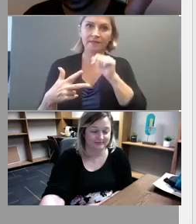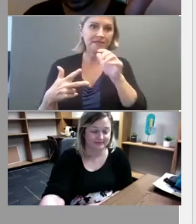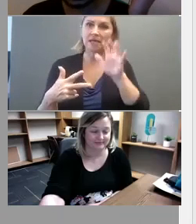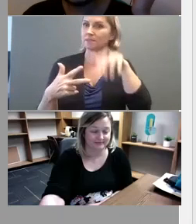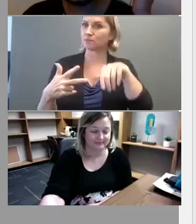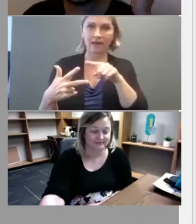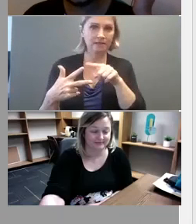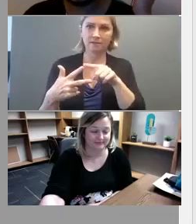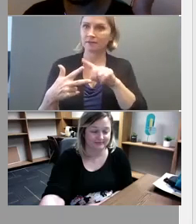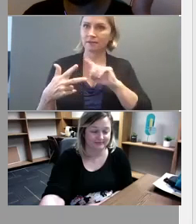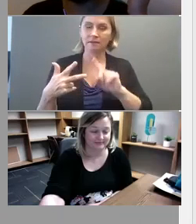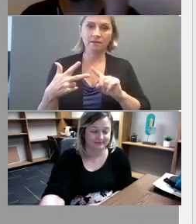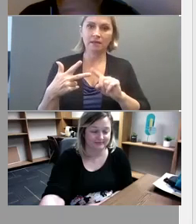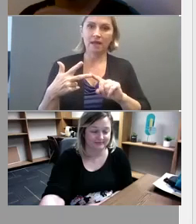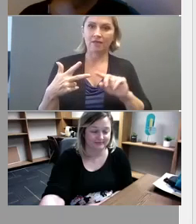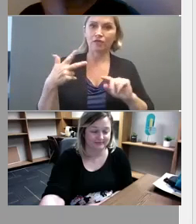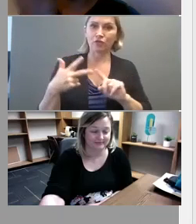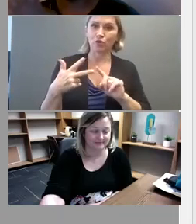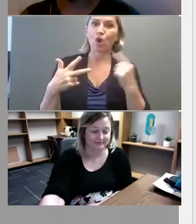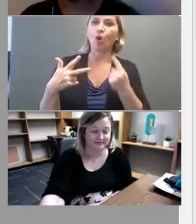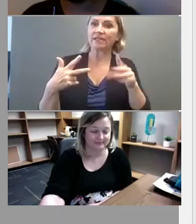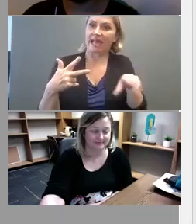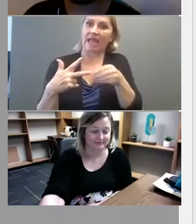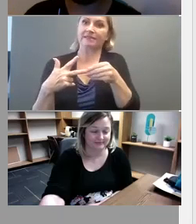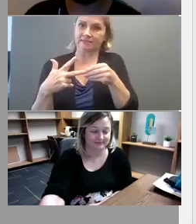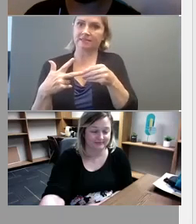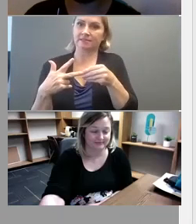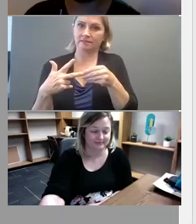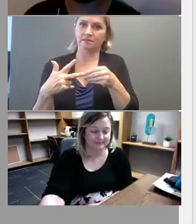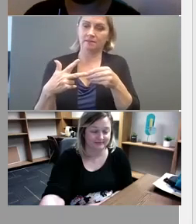add anything. Case 3 always adds an epsilon to the power. And that is why we